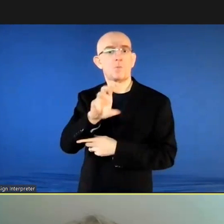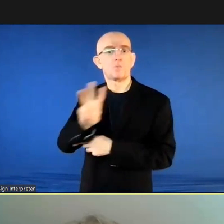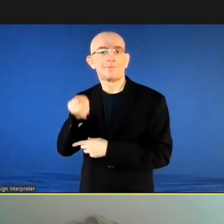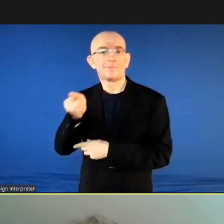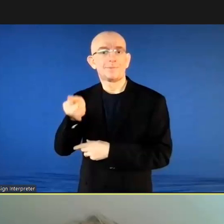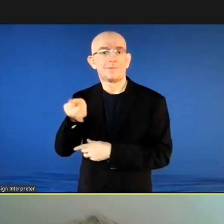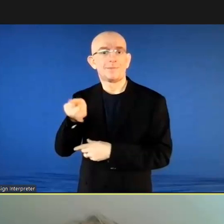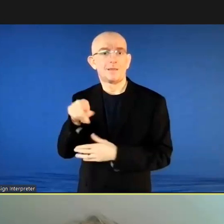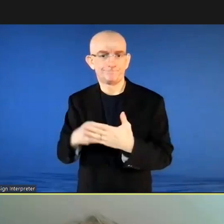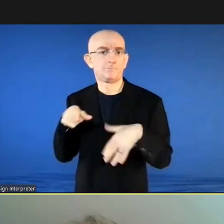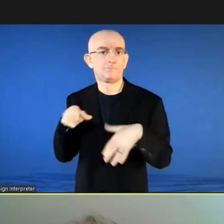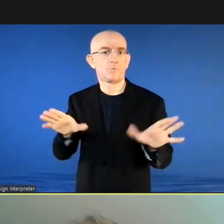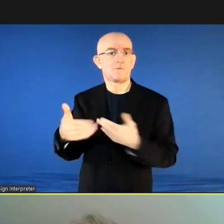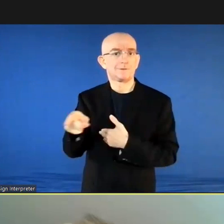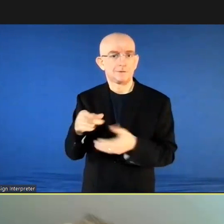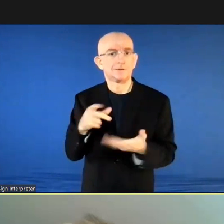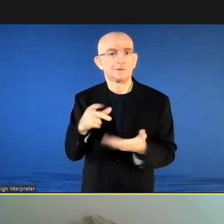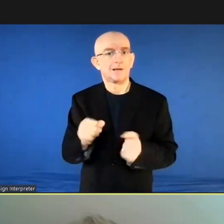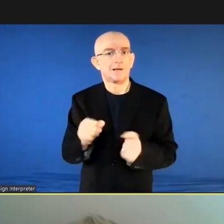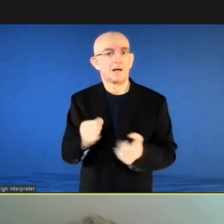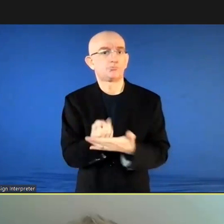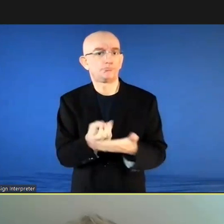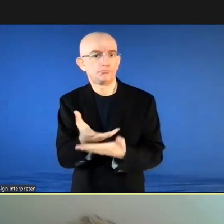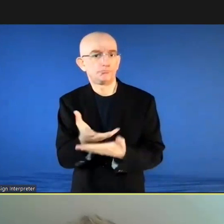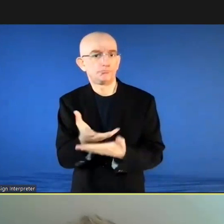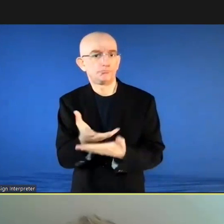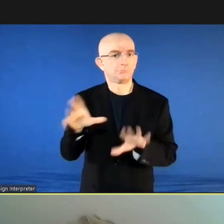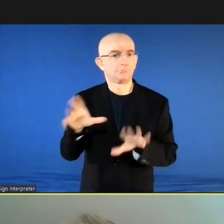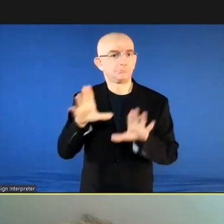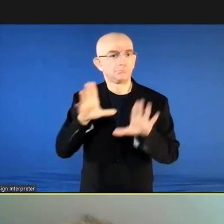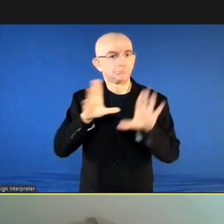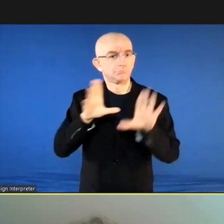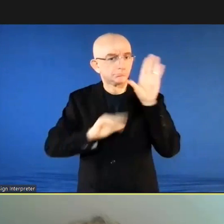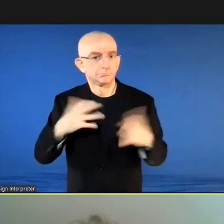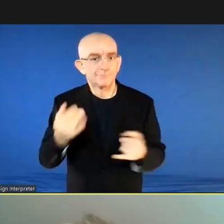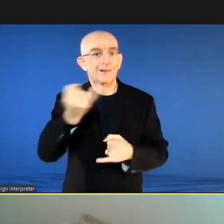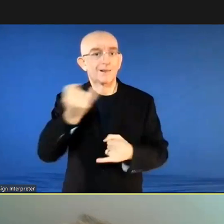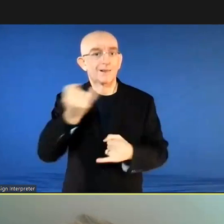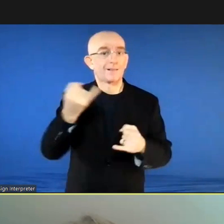Finally, if at the end of this event you think that we might be able to work together